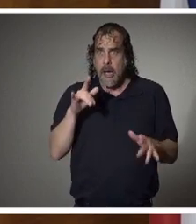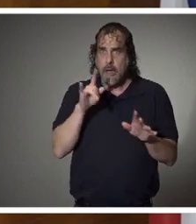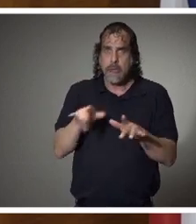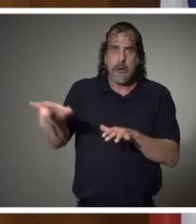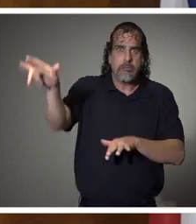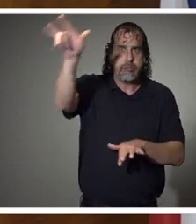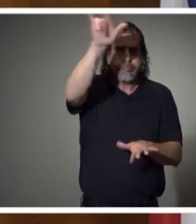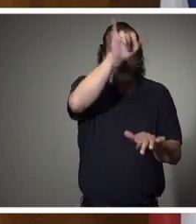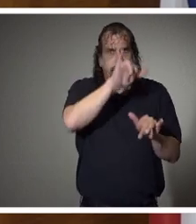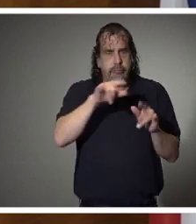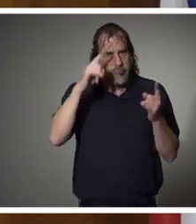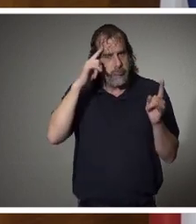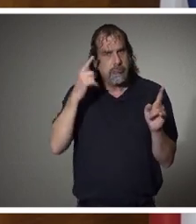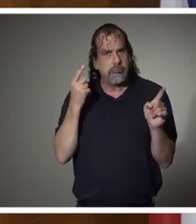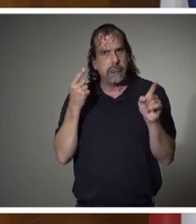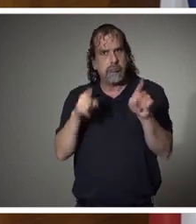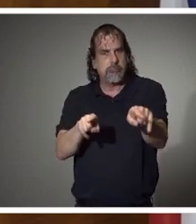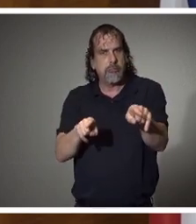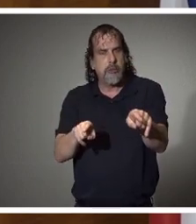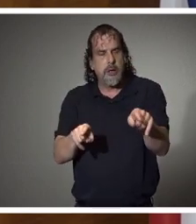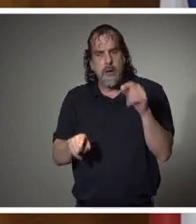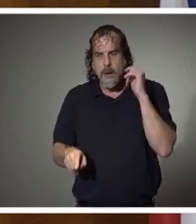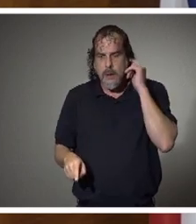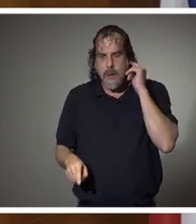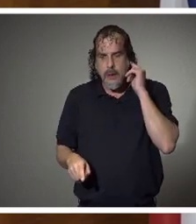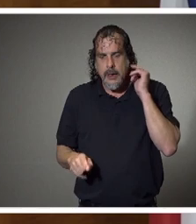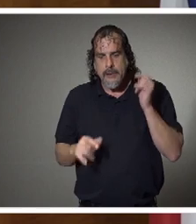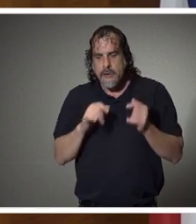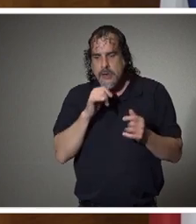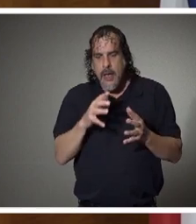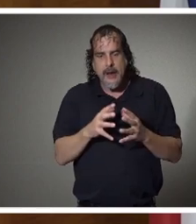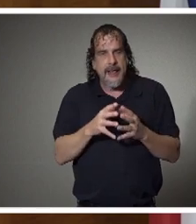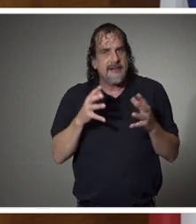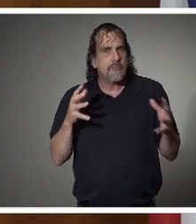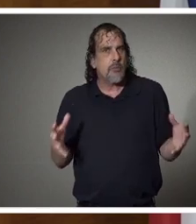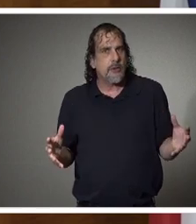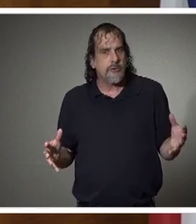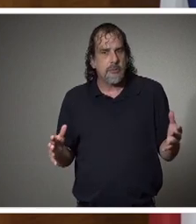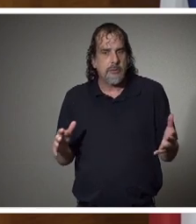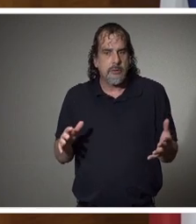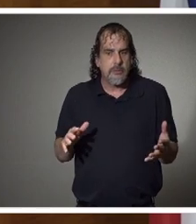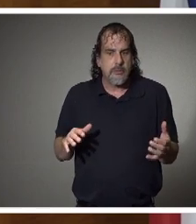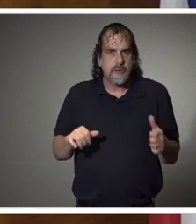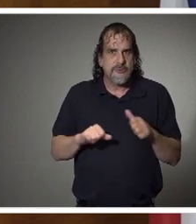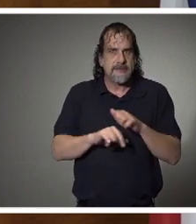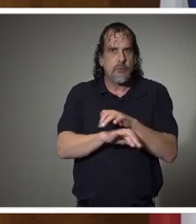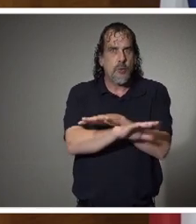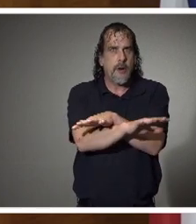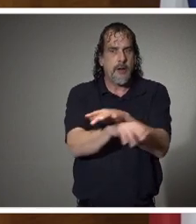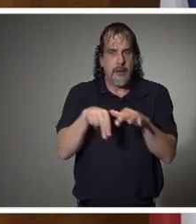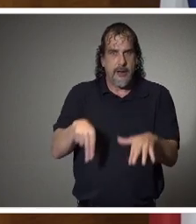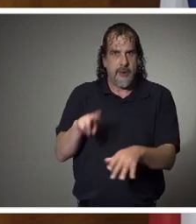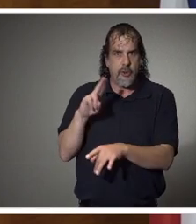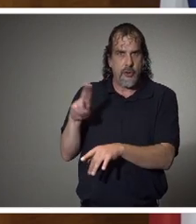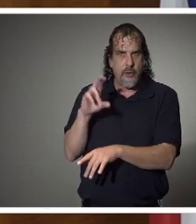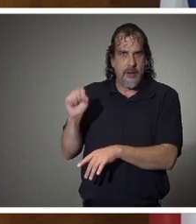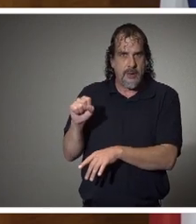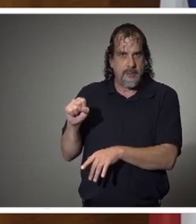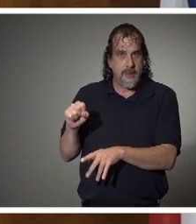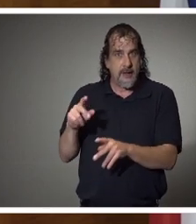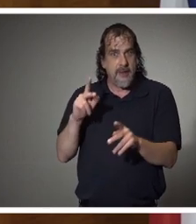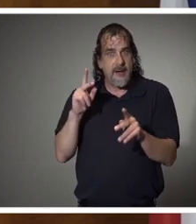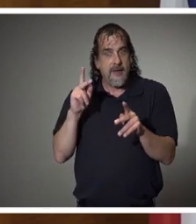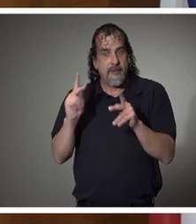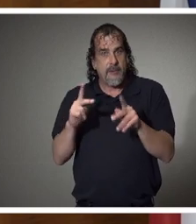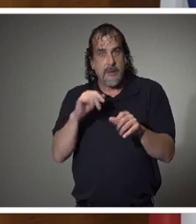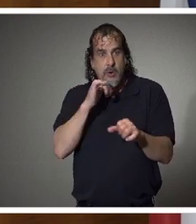view. There is not nearly as much spread that has occurred in the United States of America by people who are